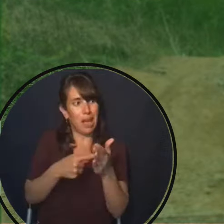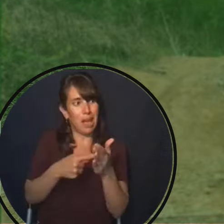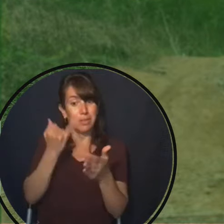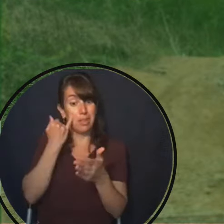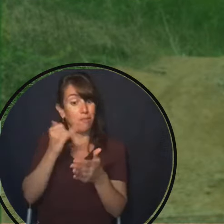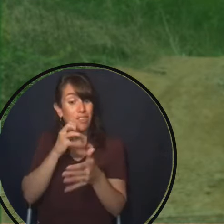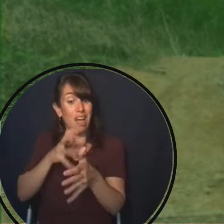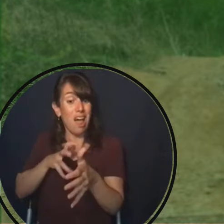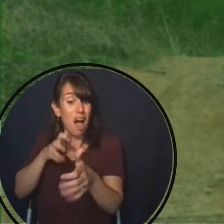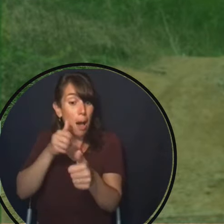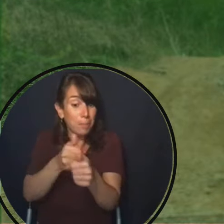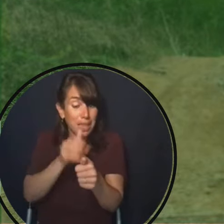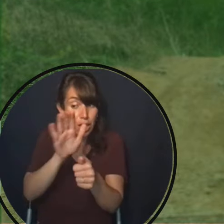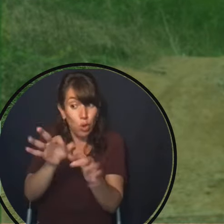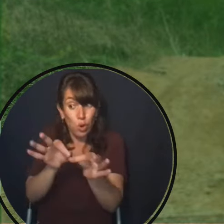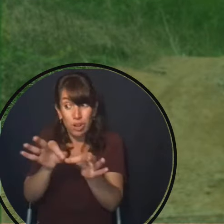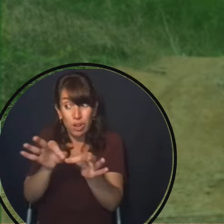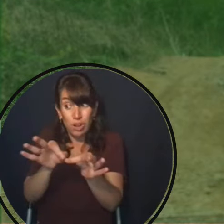of some kind of guilt.